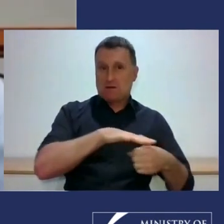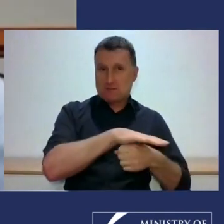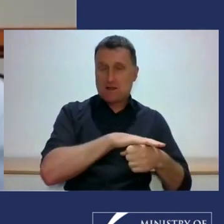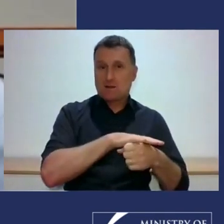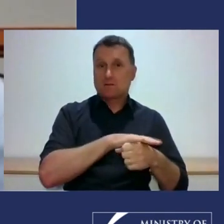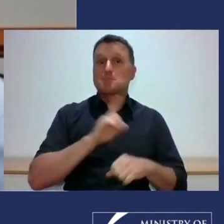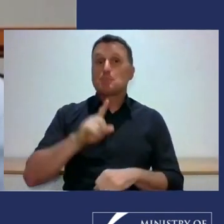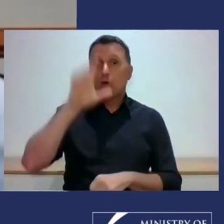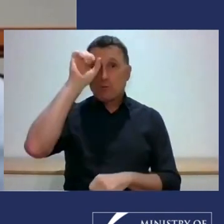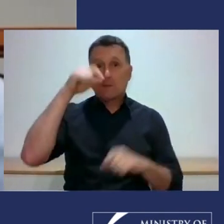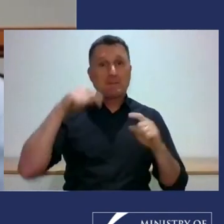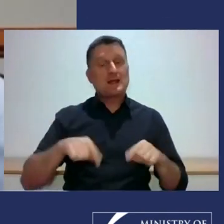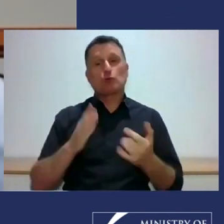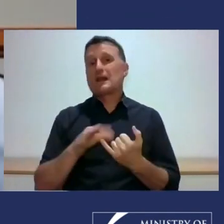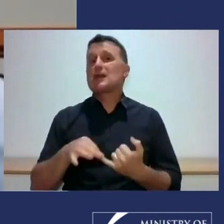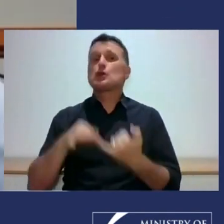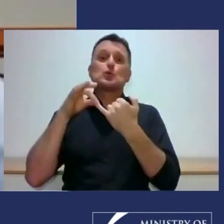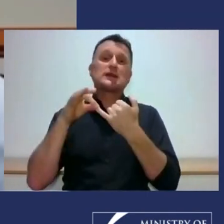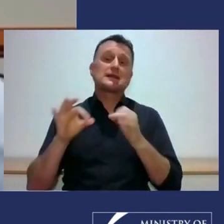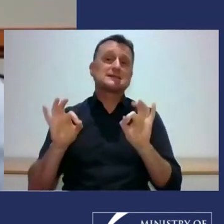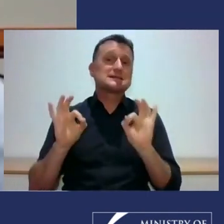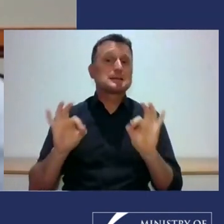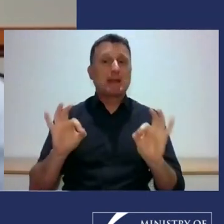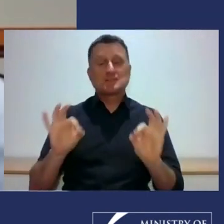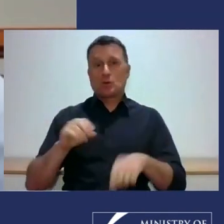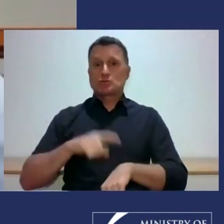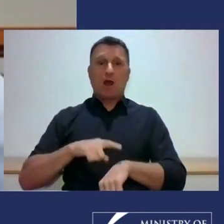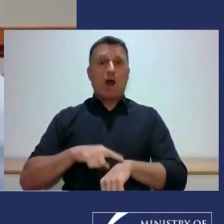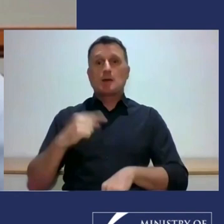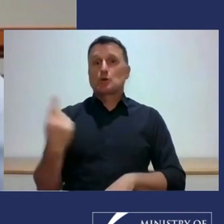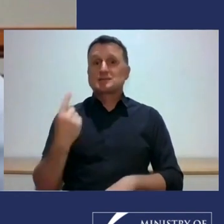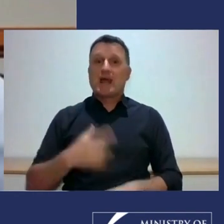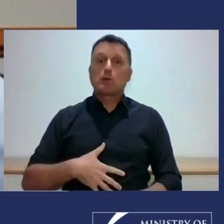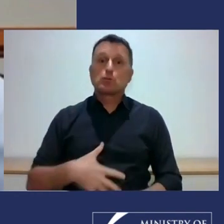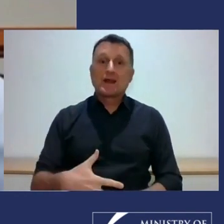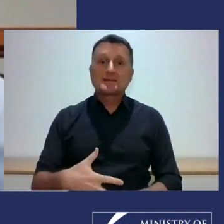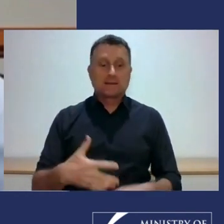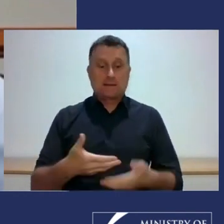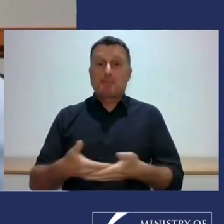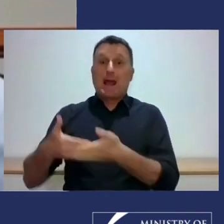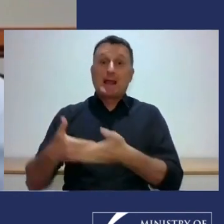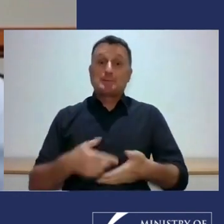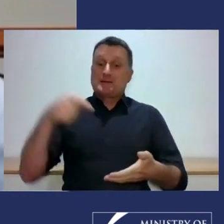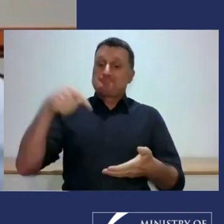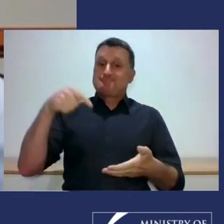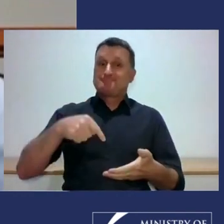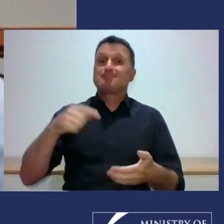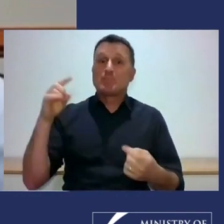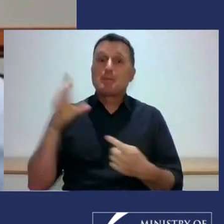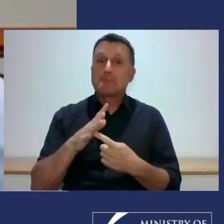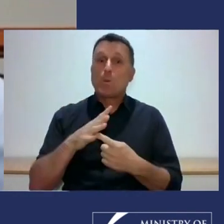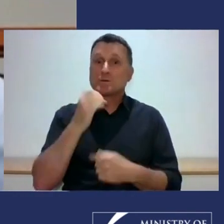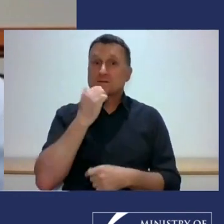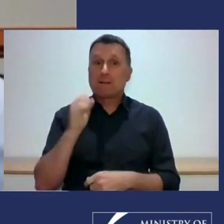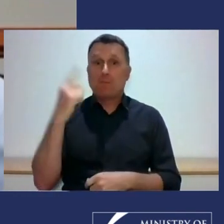really special time. So pregnancy and birth and having your baby is something that's really important, and that baby's going to have, this is their birthday